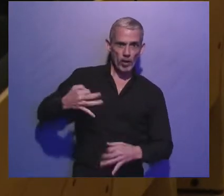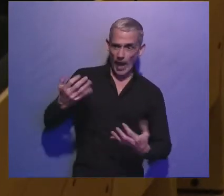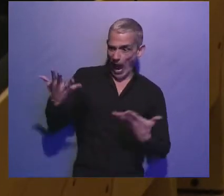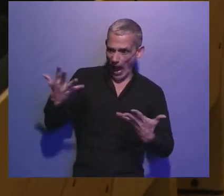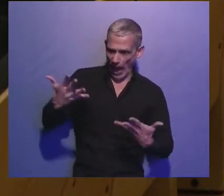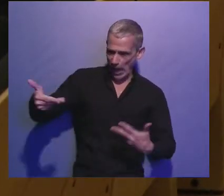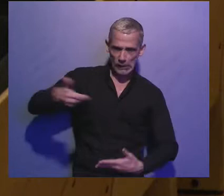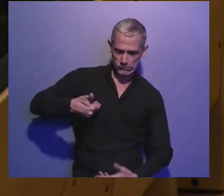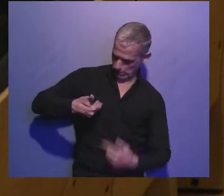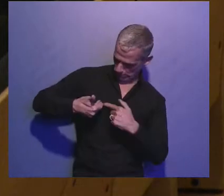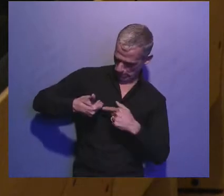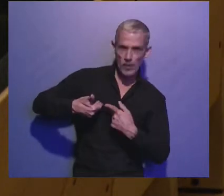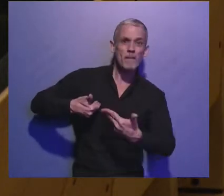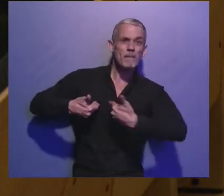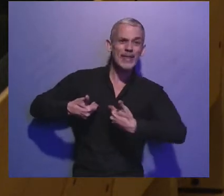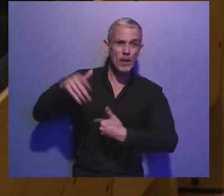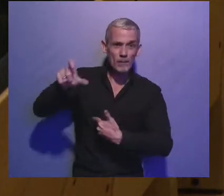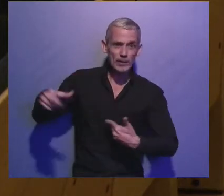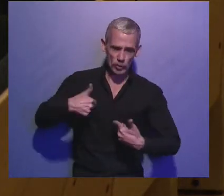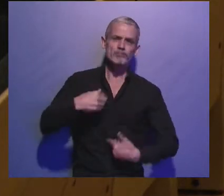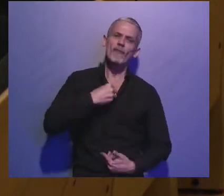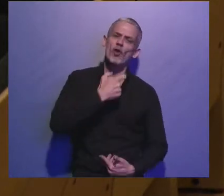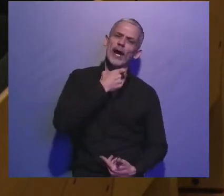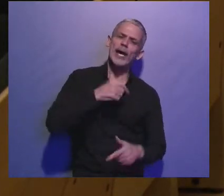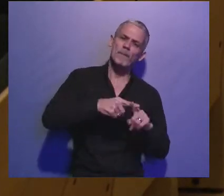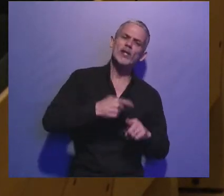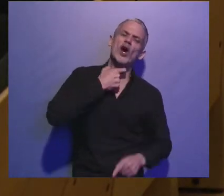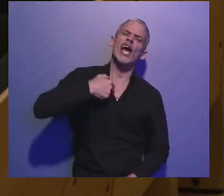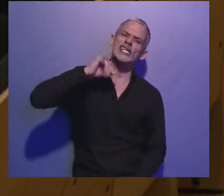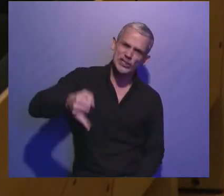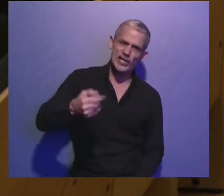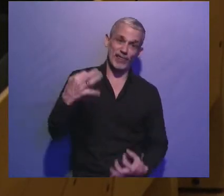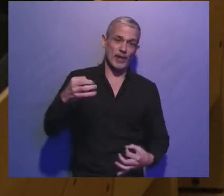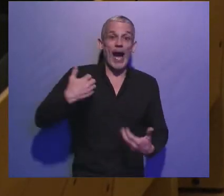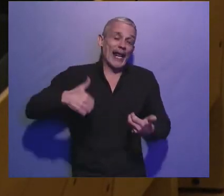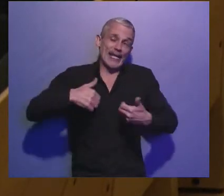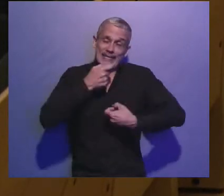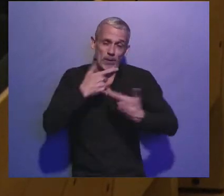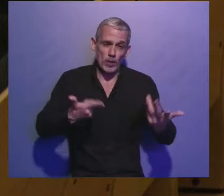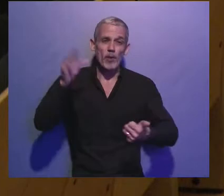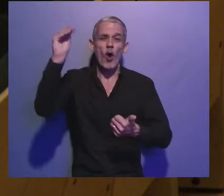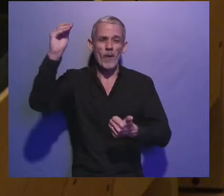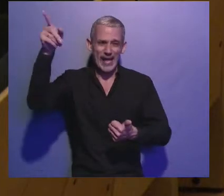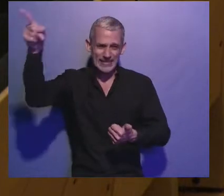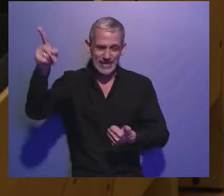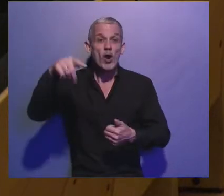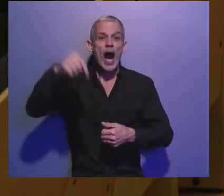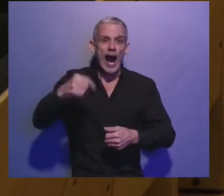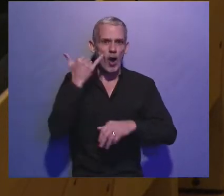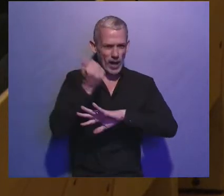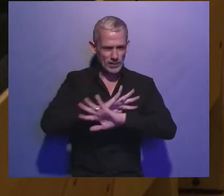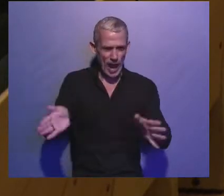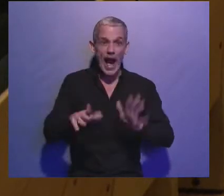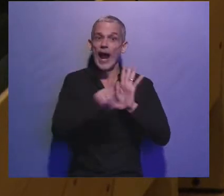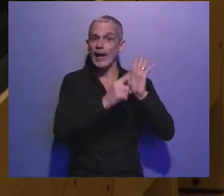government, if governments are requested to do something, political will come naturally. So in the case of Argentina and